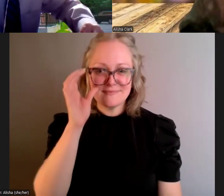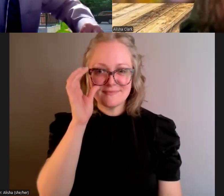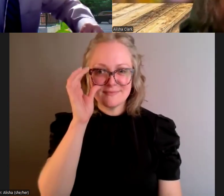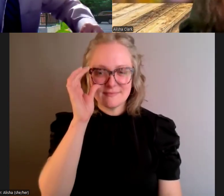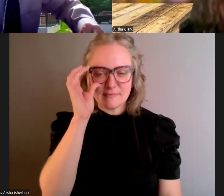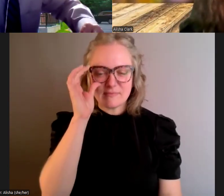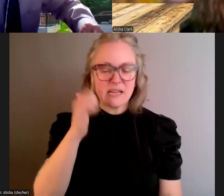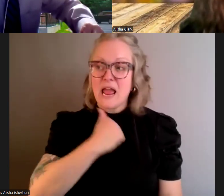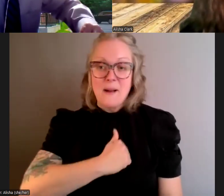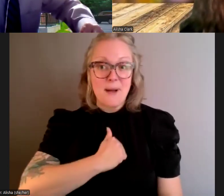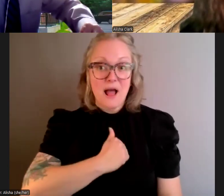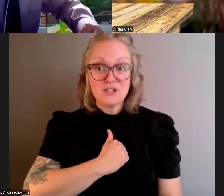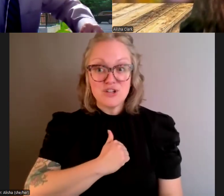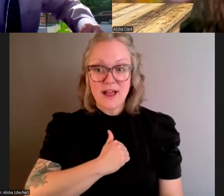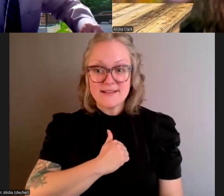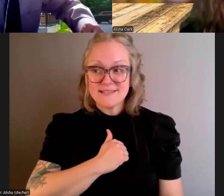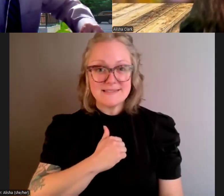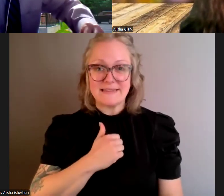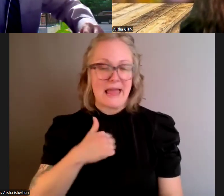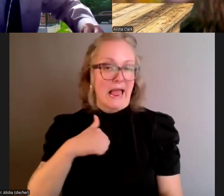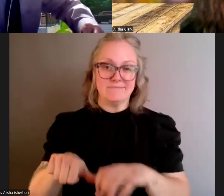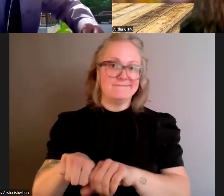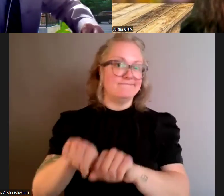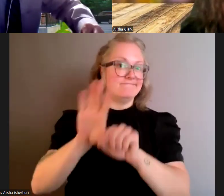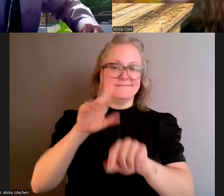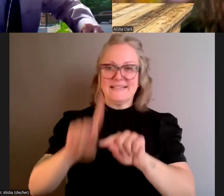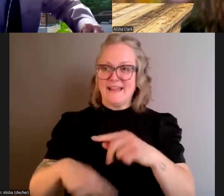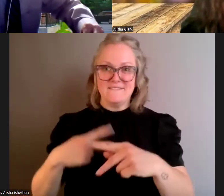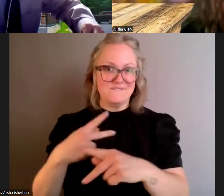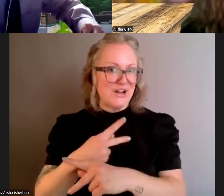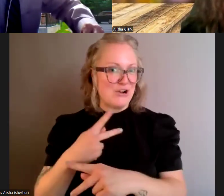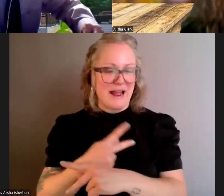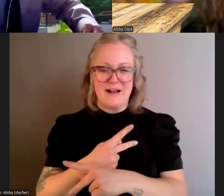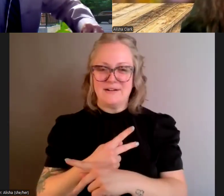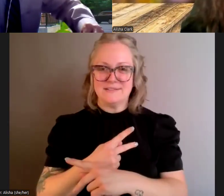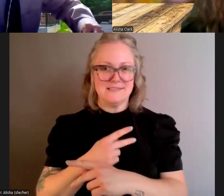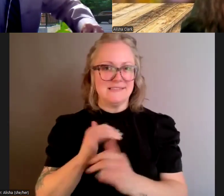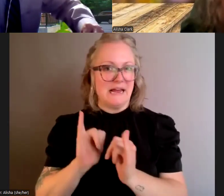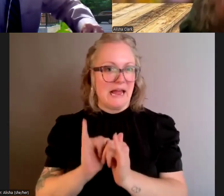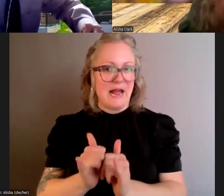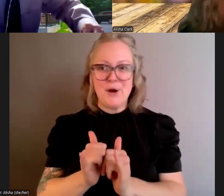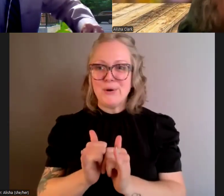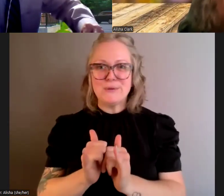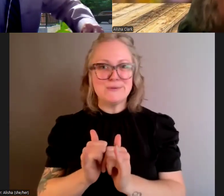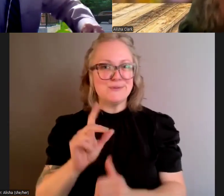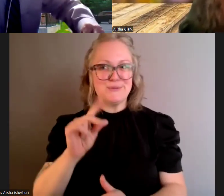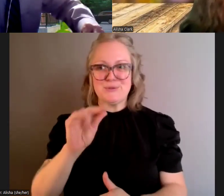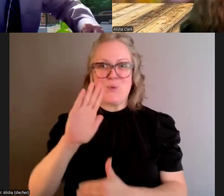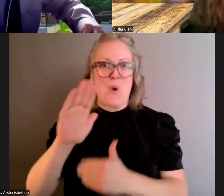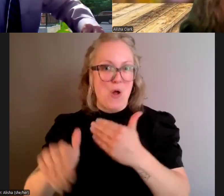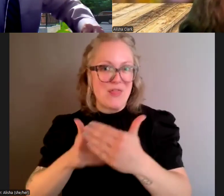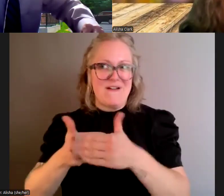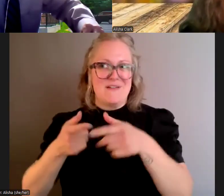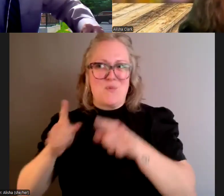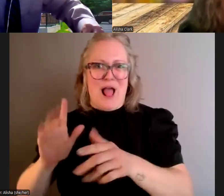And I apologize that I cannot figure out how to do all of that while sharing You're the doing